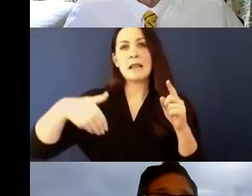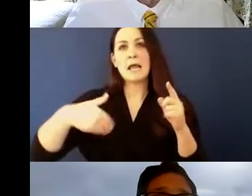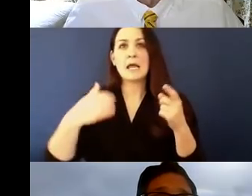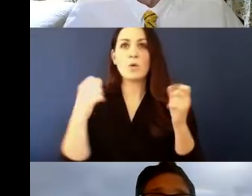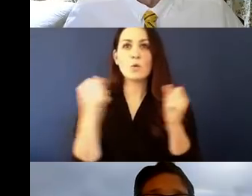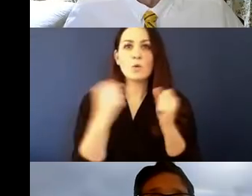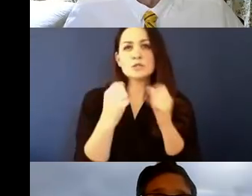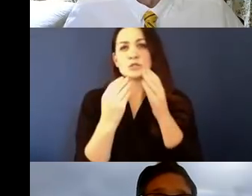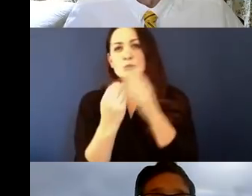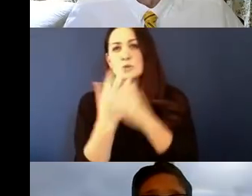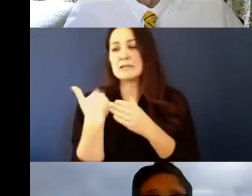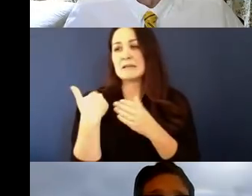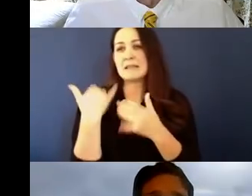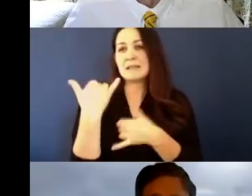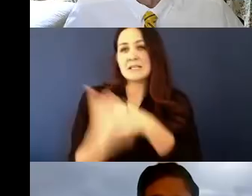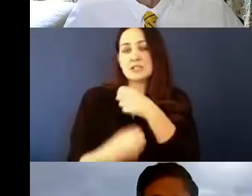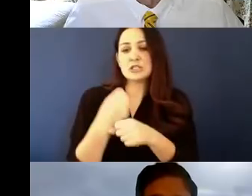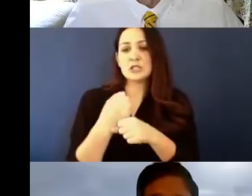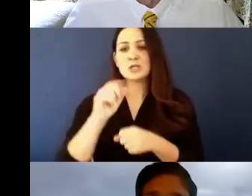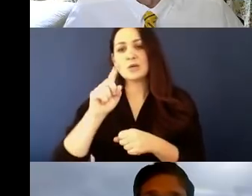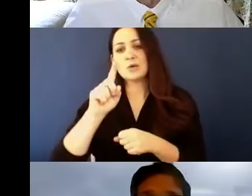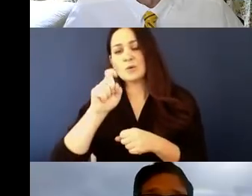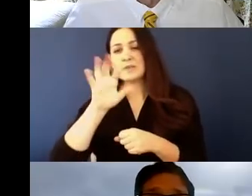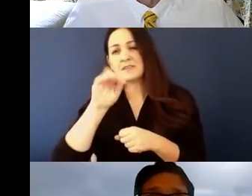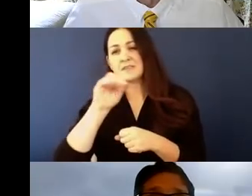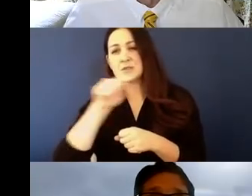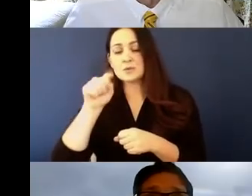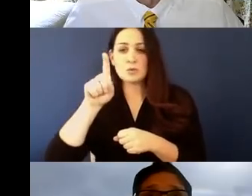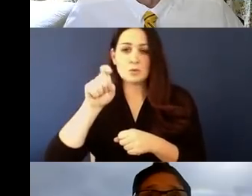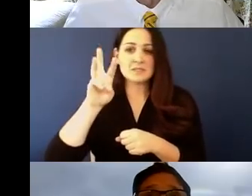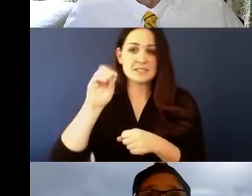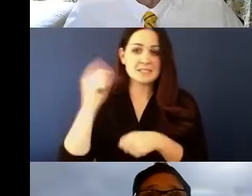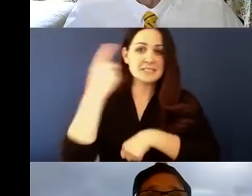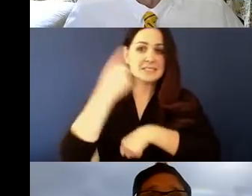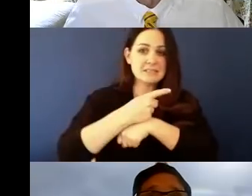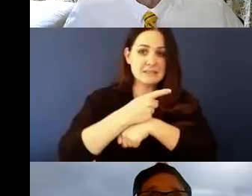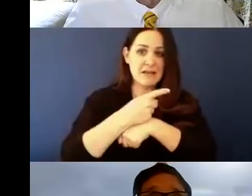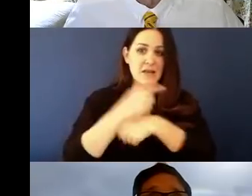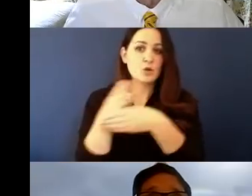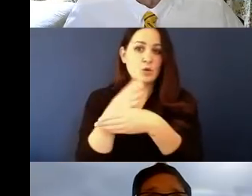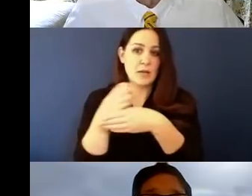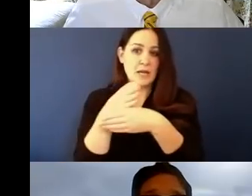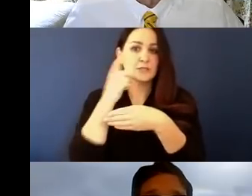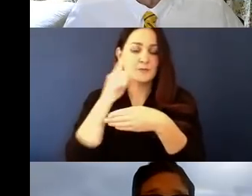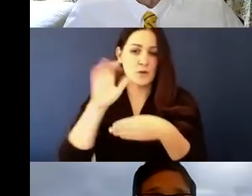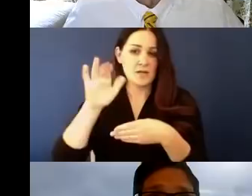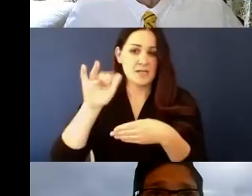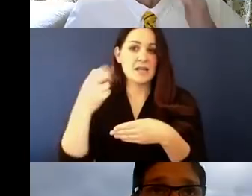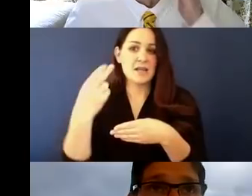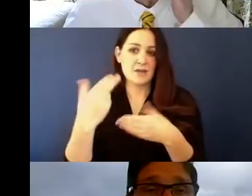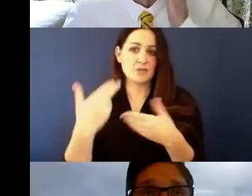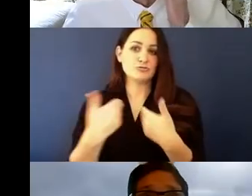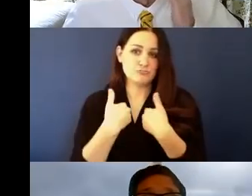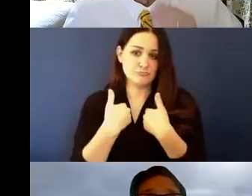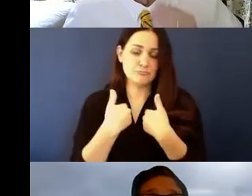were at roughly that 150 to 160 day range in any given month. I suspect the reference to 20